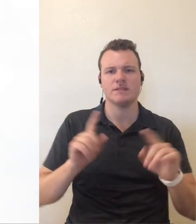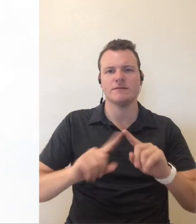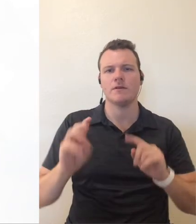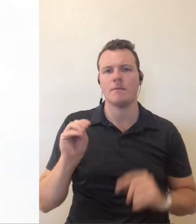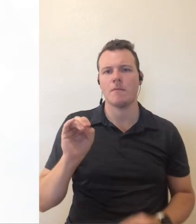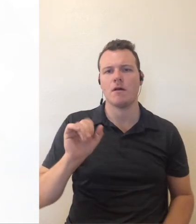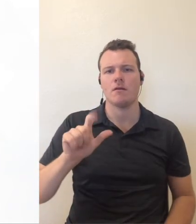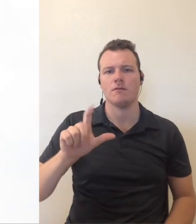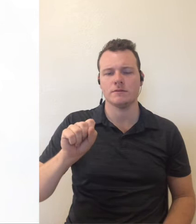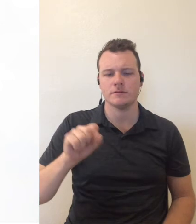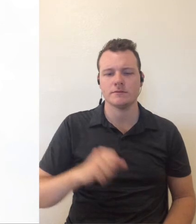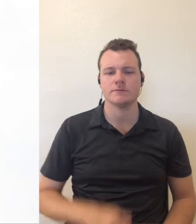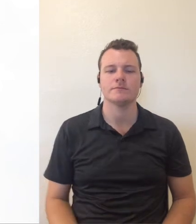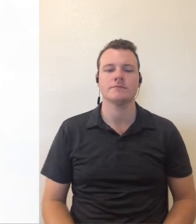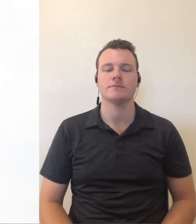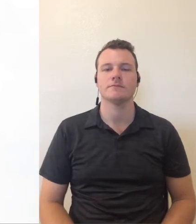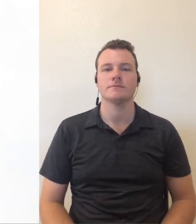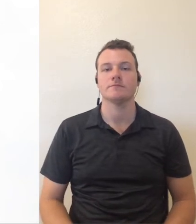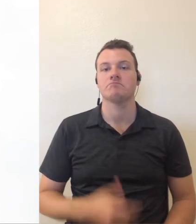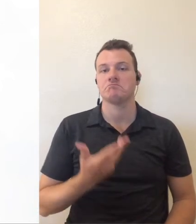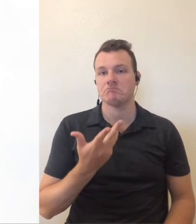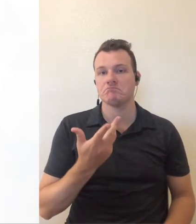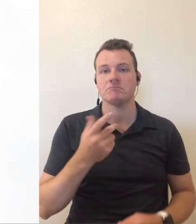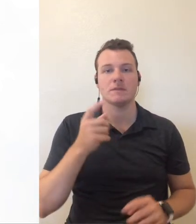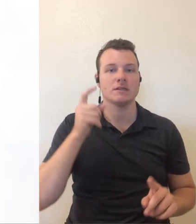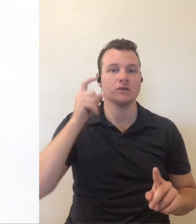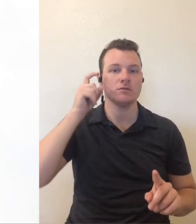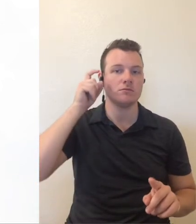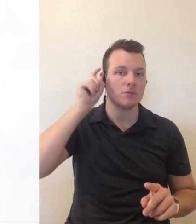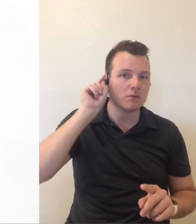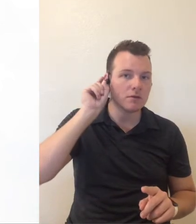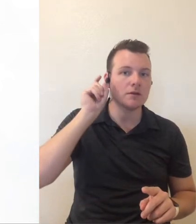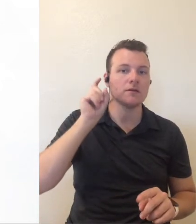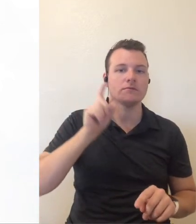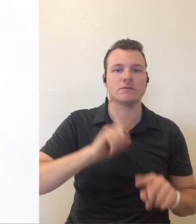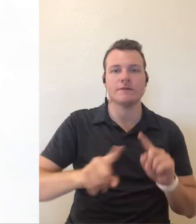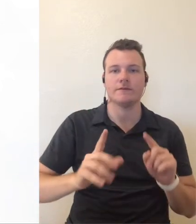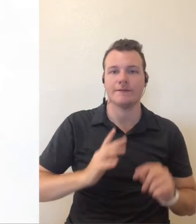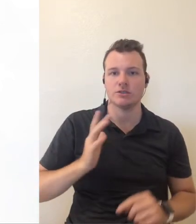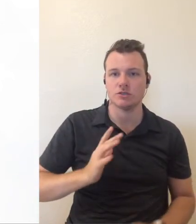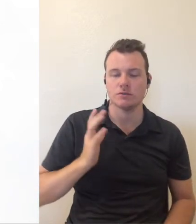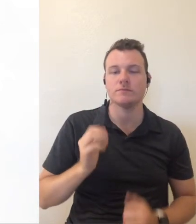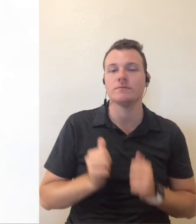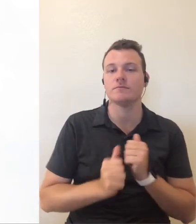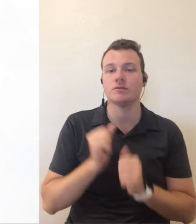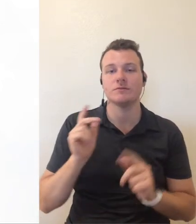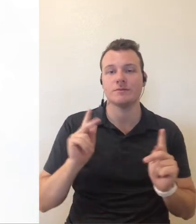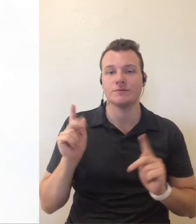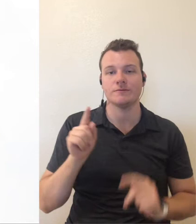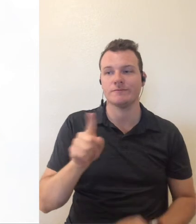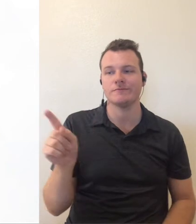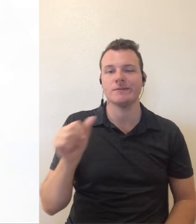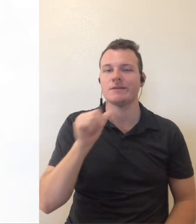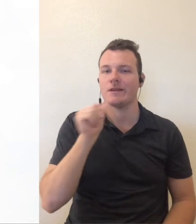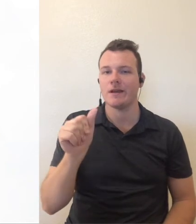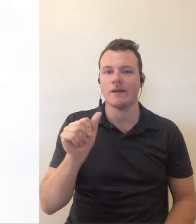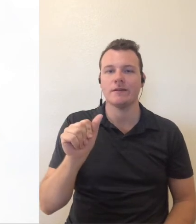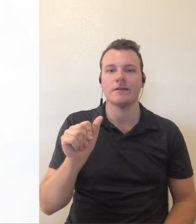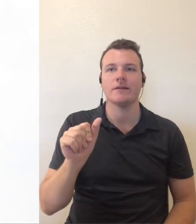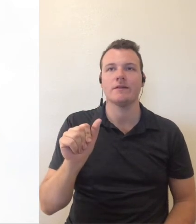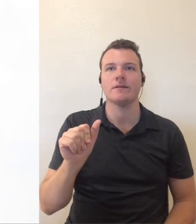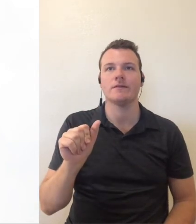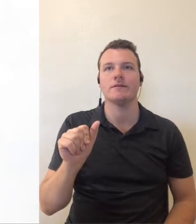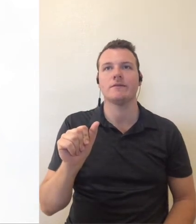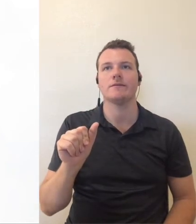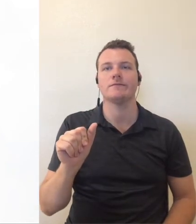So we have hearing aids and we have the various features, and most people do not unbundle, if